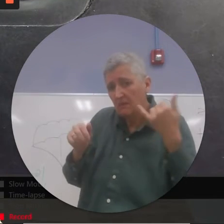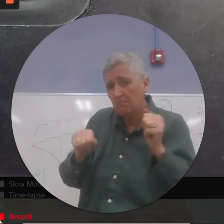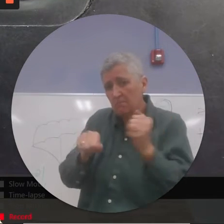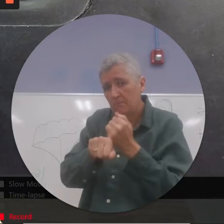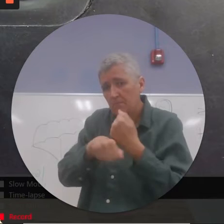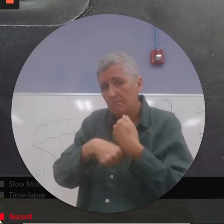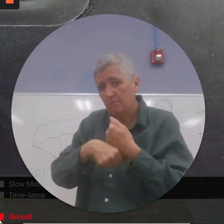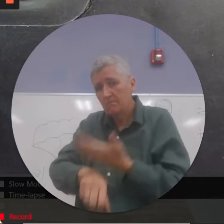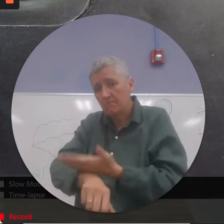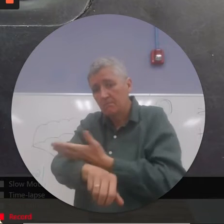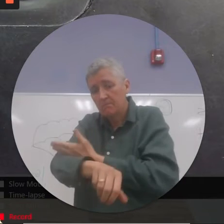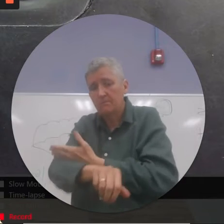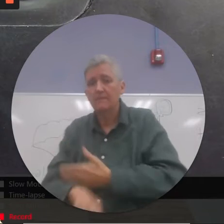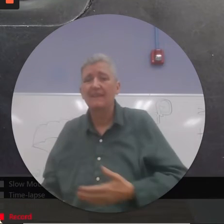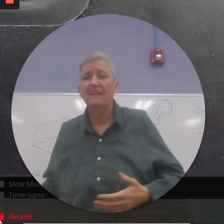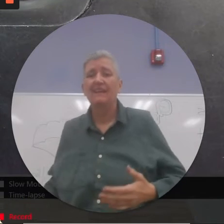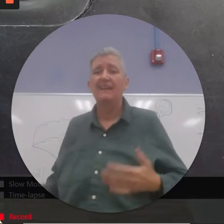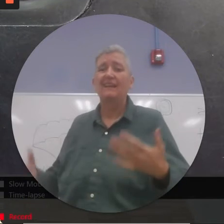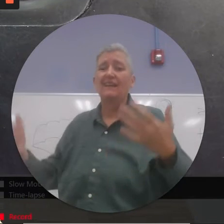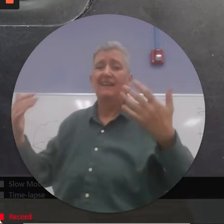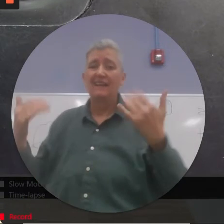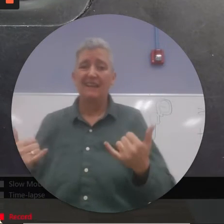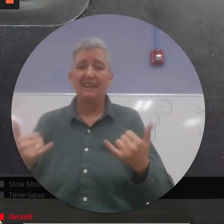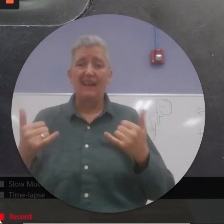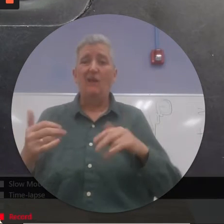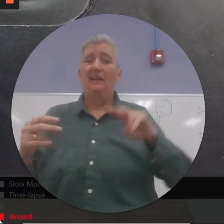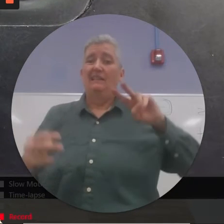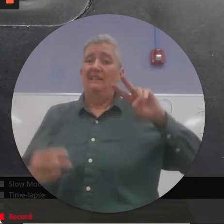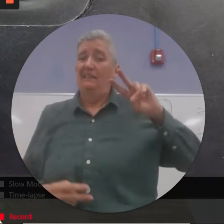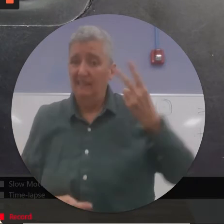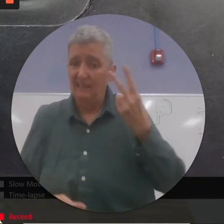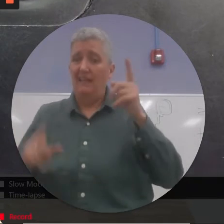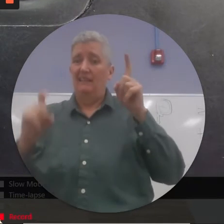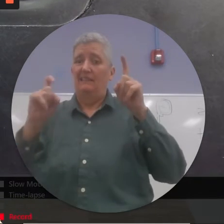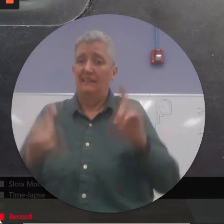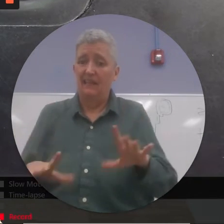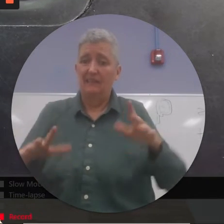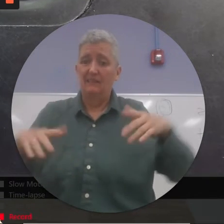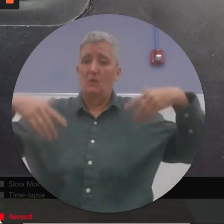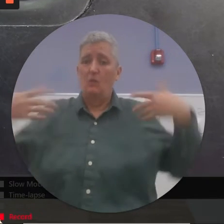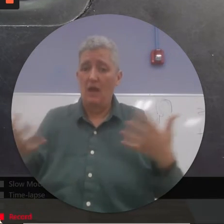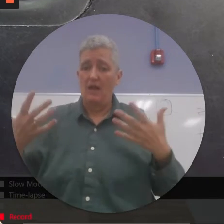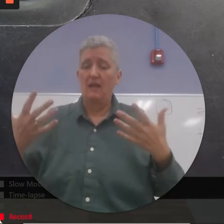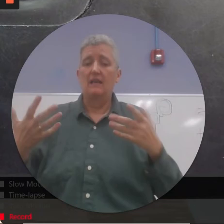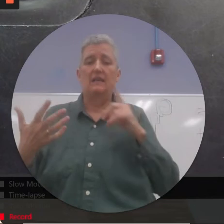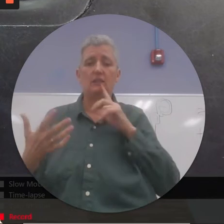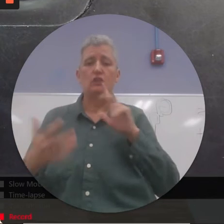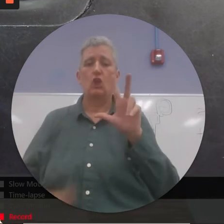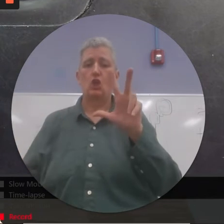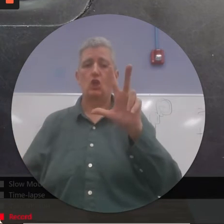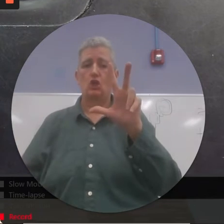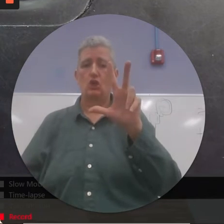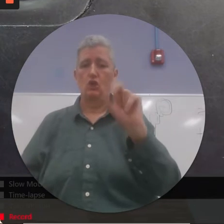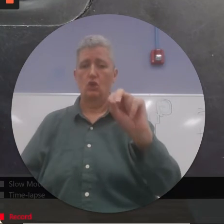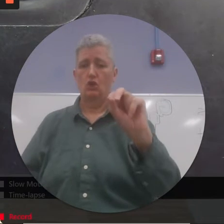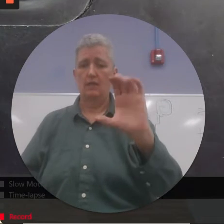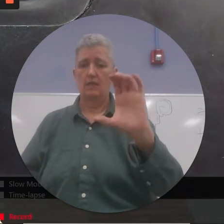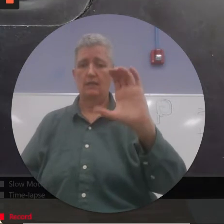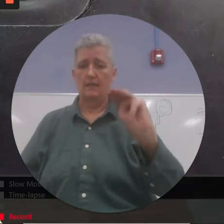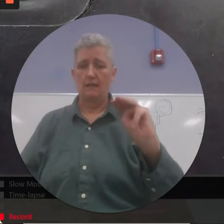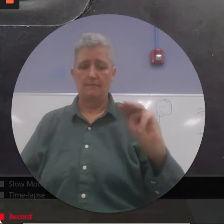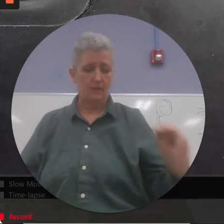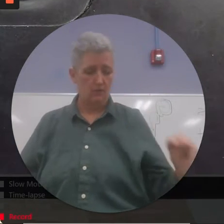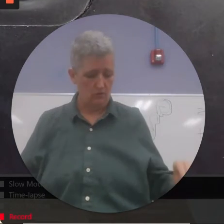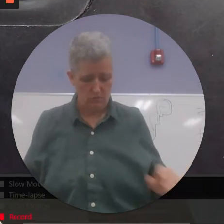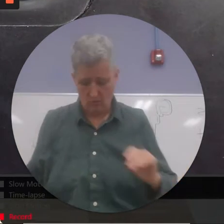it better. And now you're going to make a second test one. It's going to be 30 centimeters